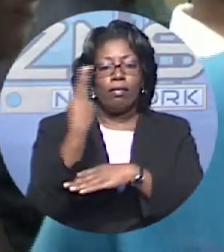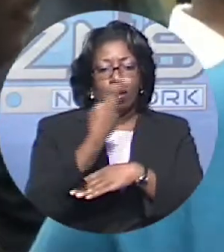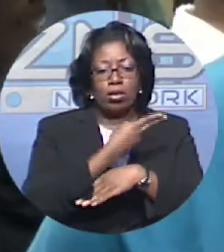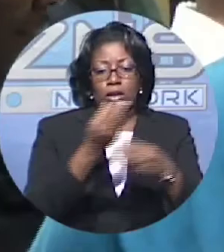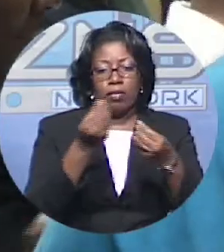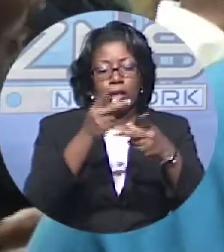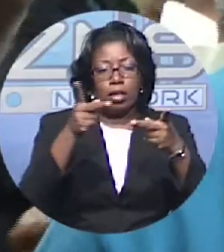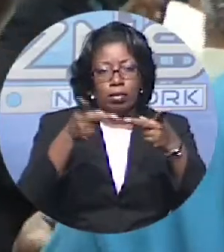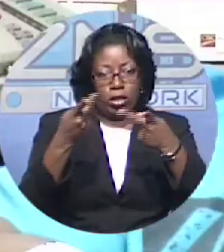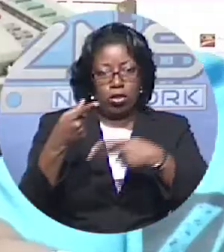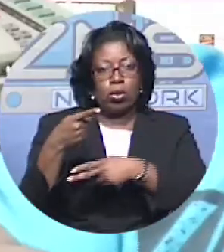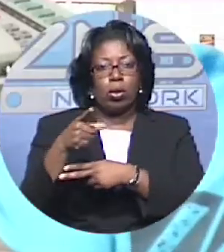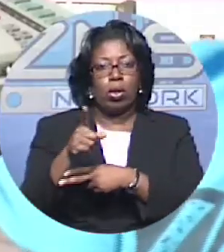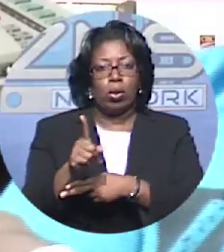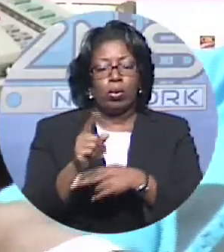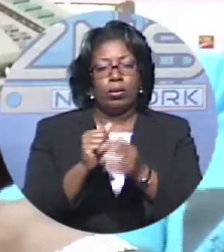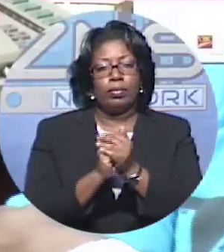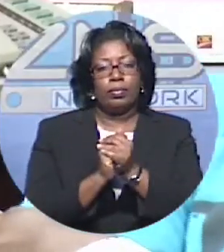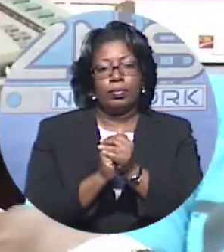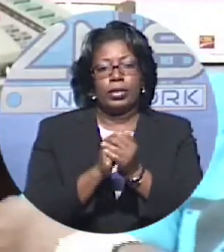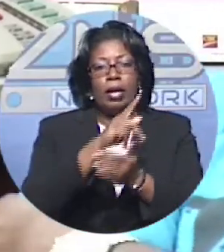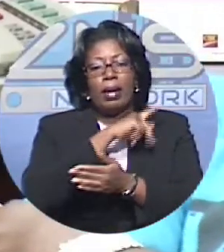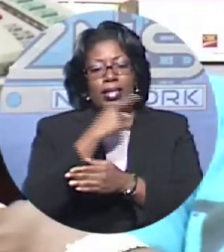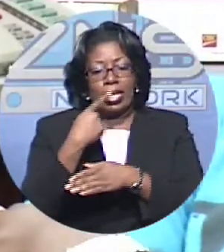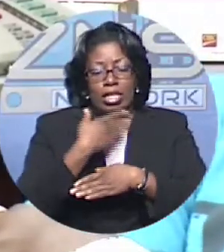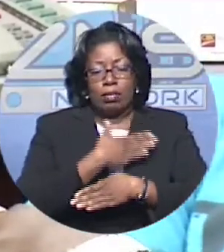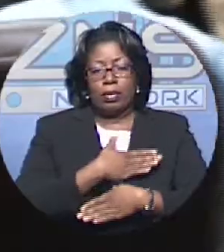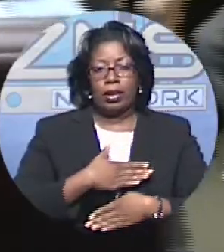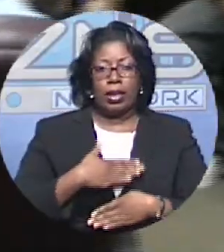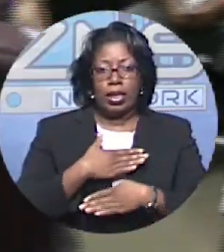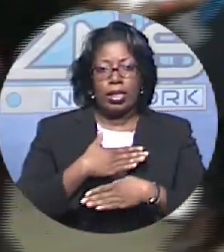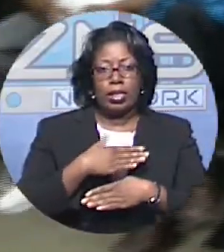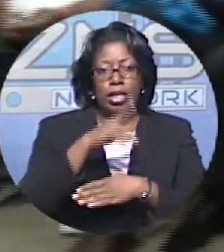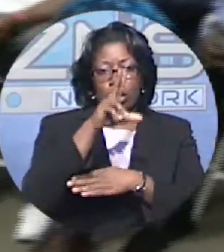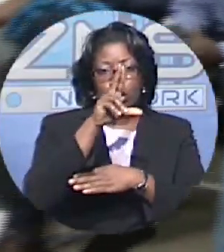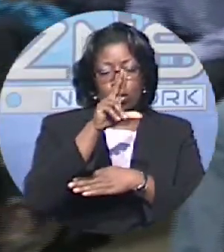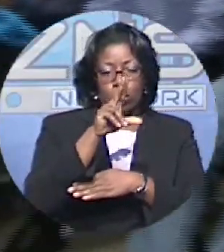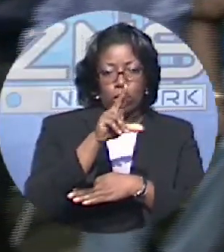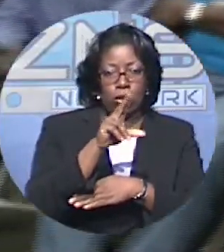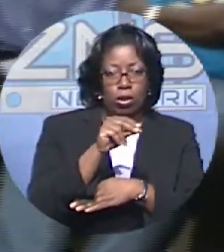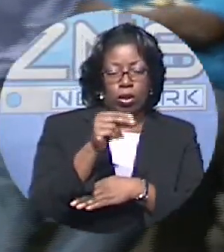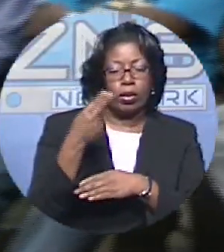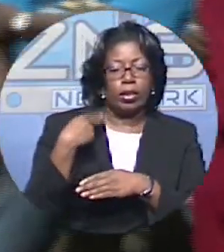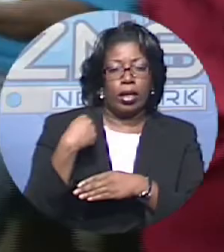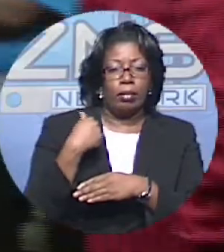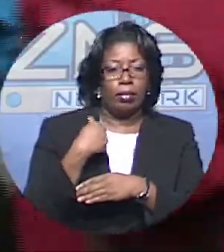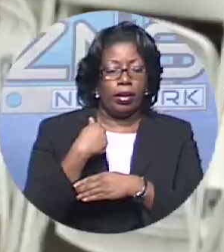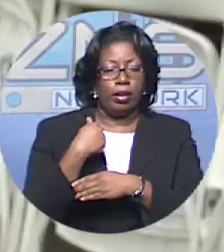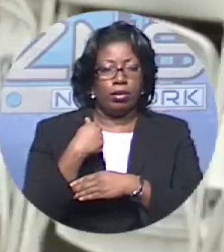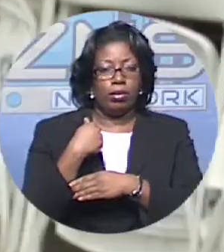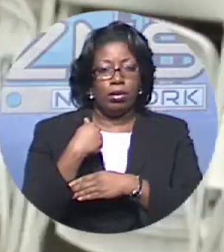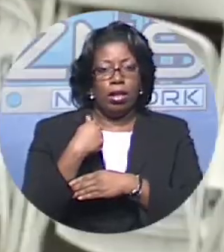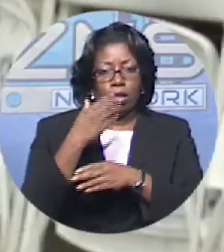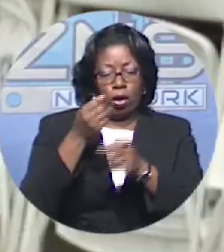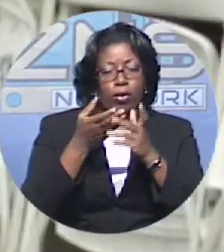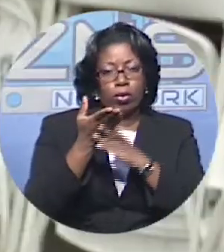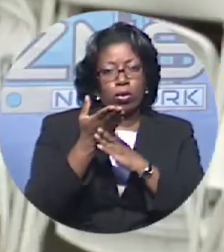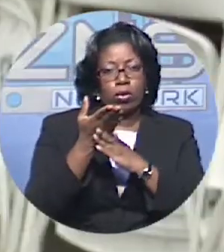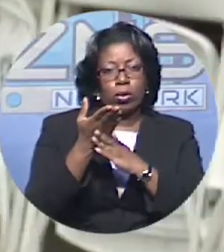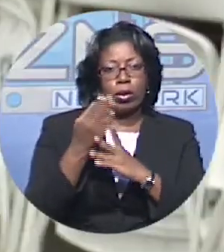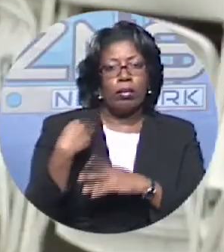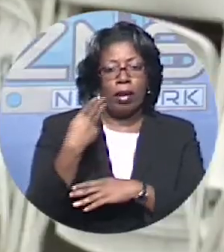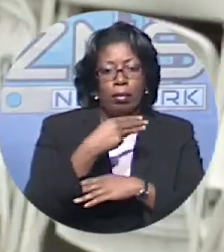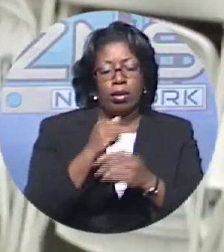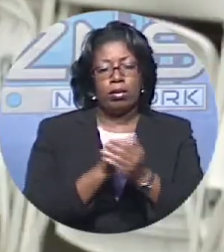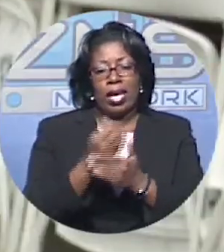go. This is home for all of us. Patterson says he's pleased that the No Camp's message resonated with voters. Gambling has all types